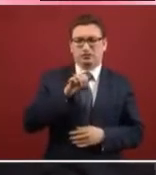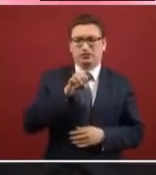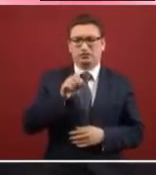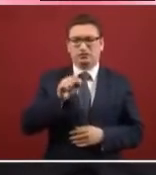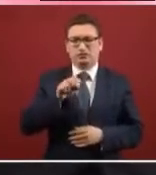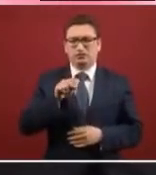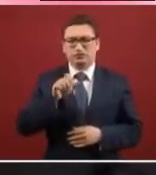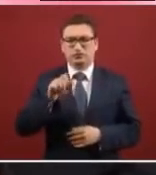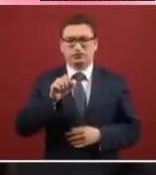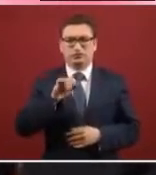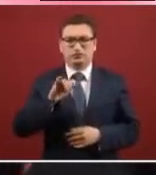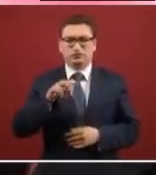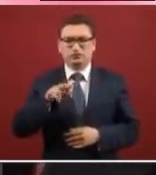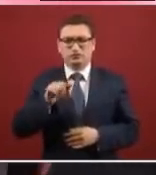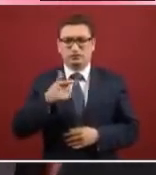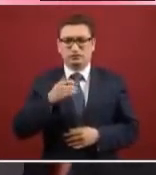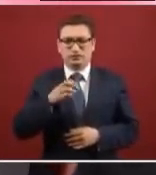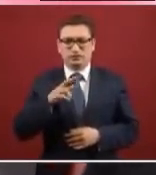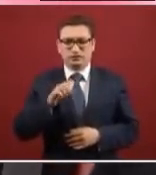say,